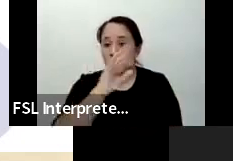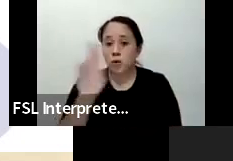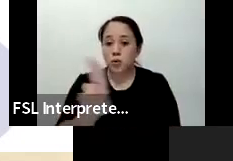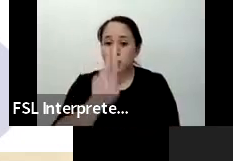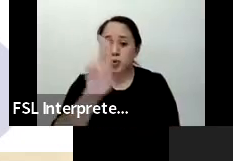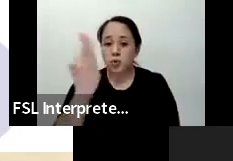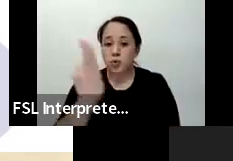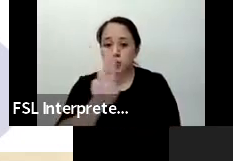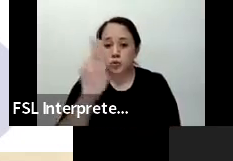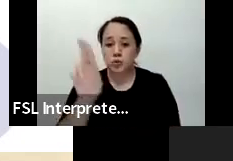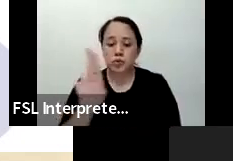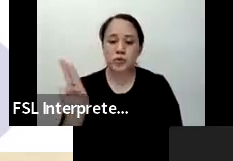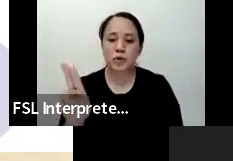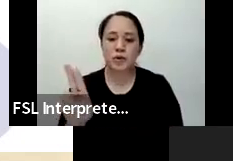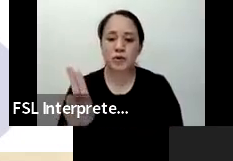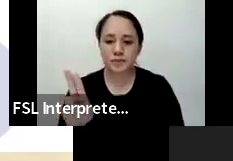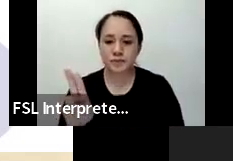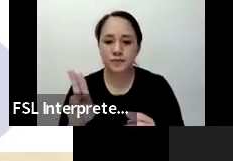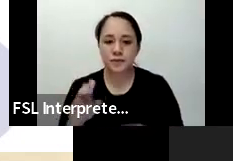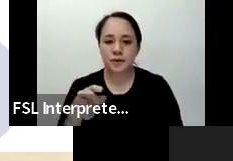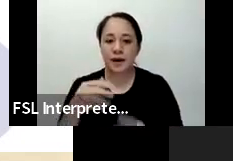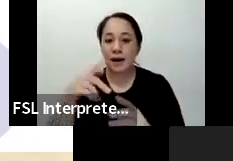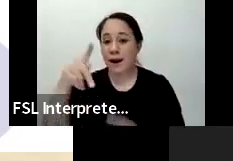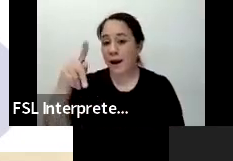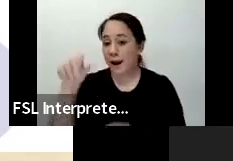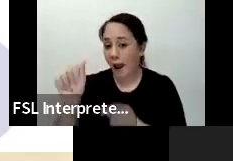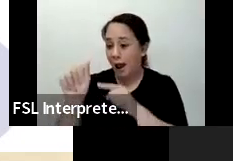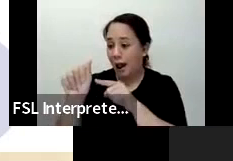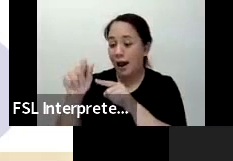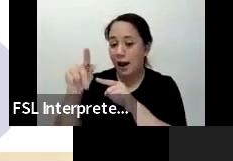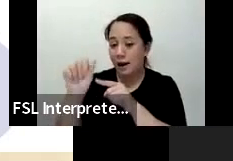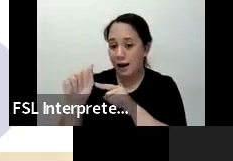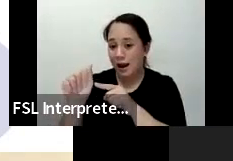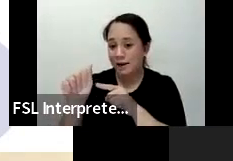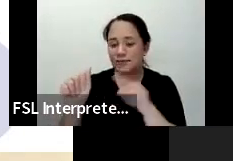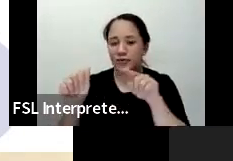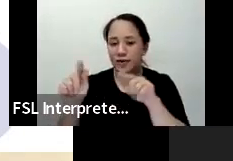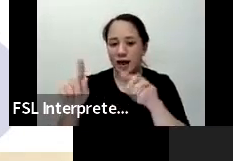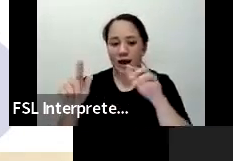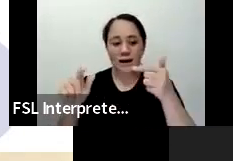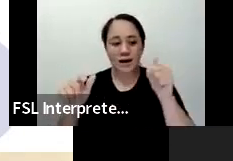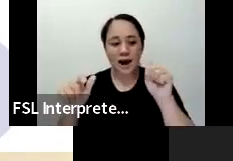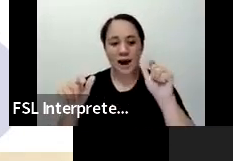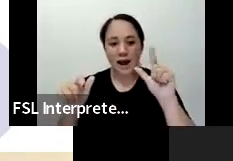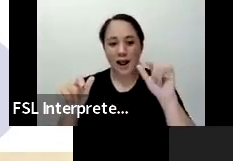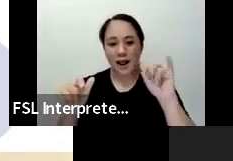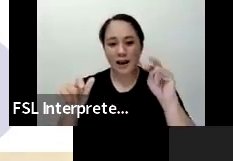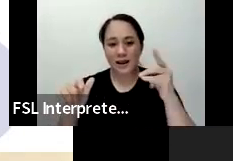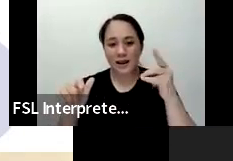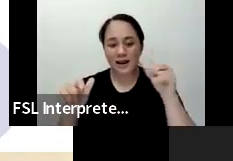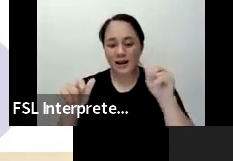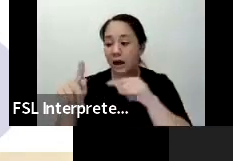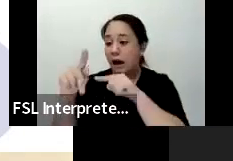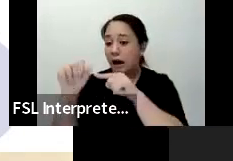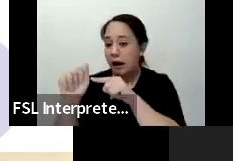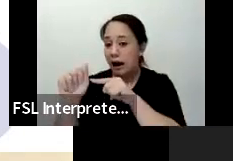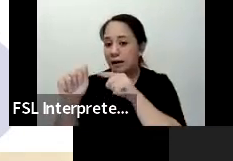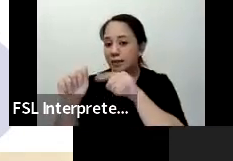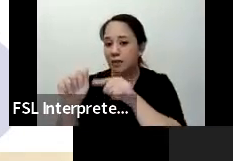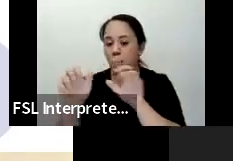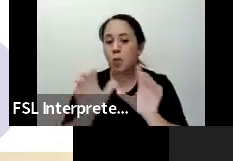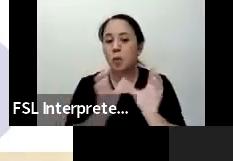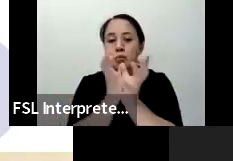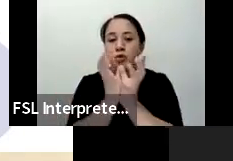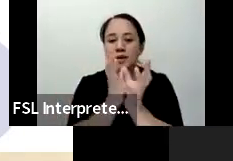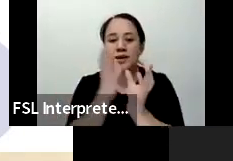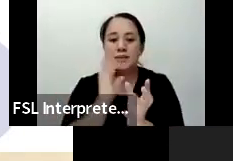the prefix ka for kagalingan, it indicated the communal and community